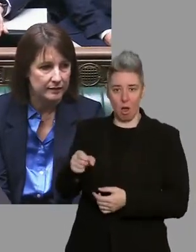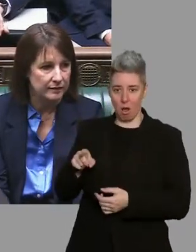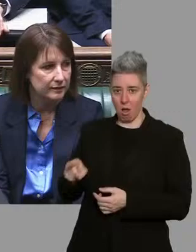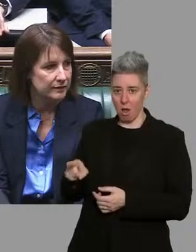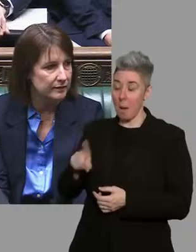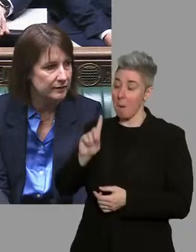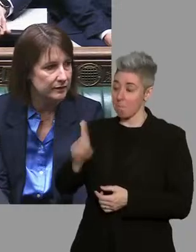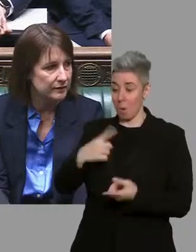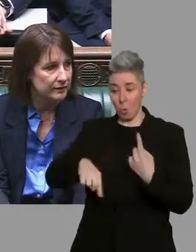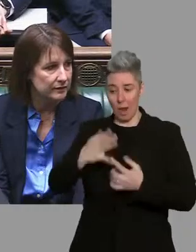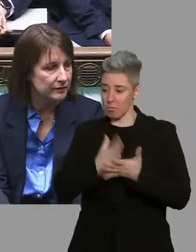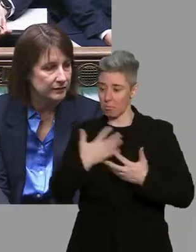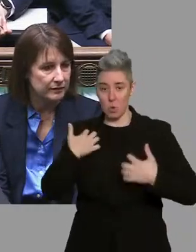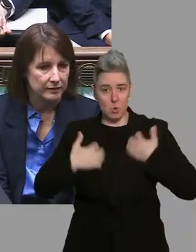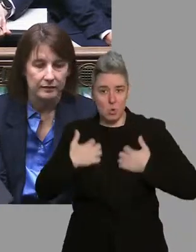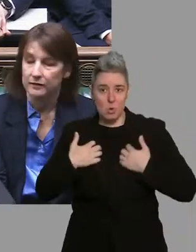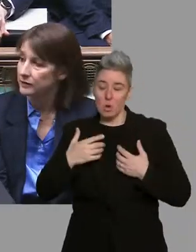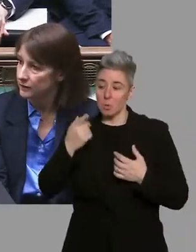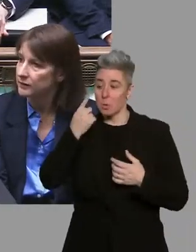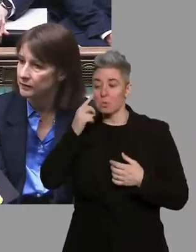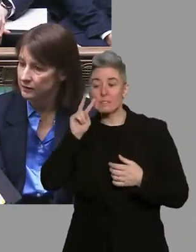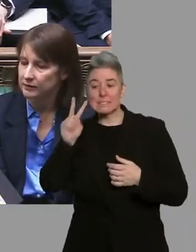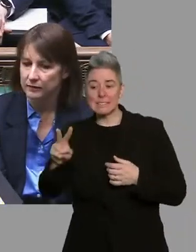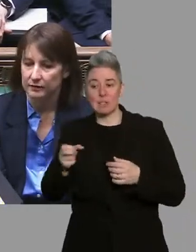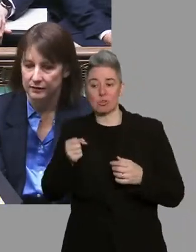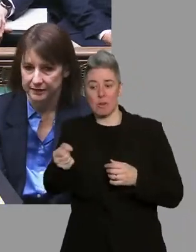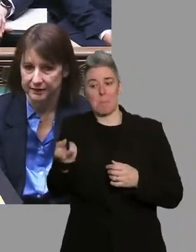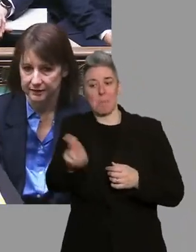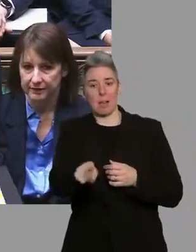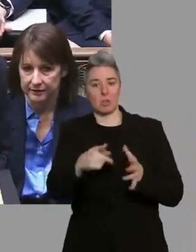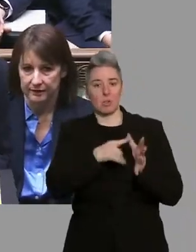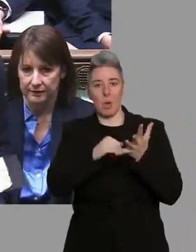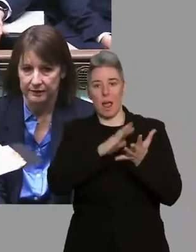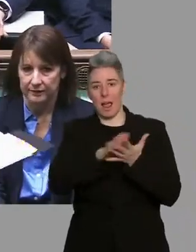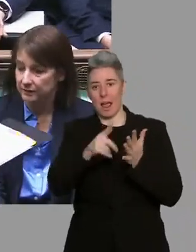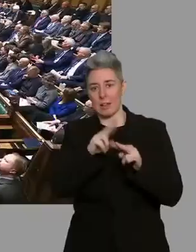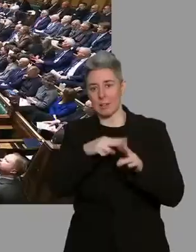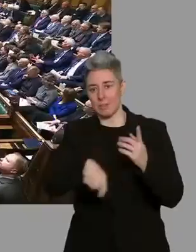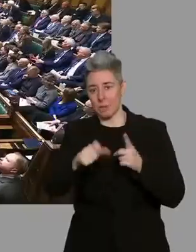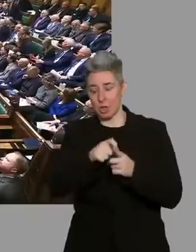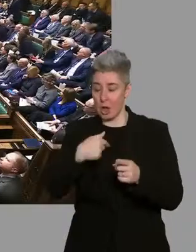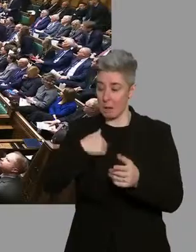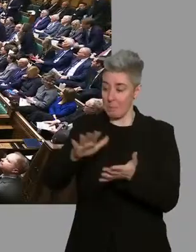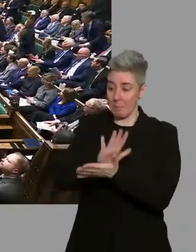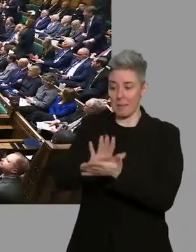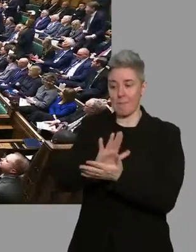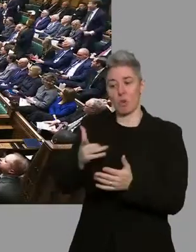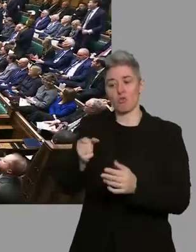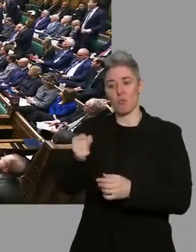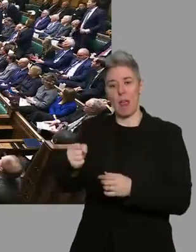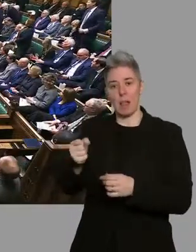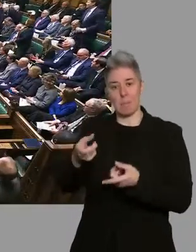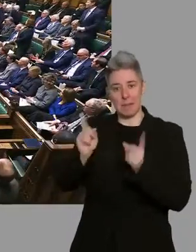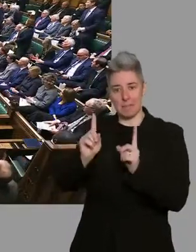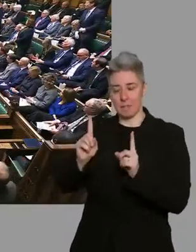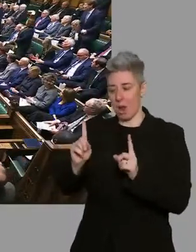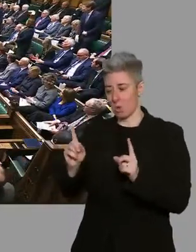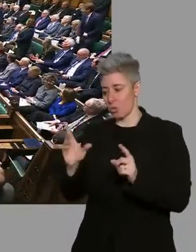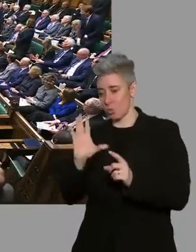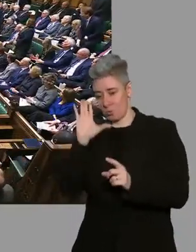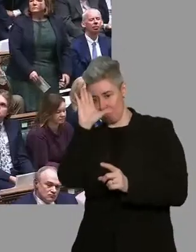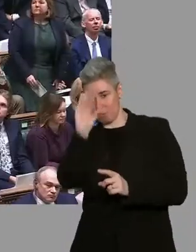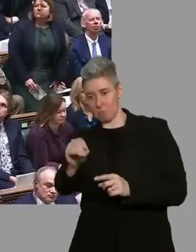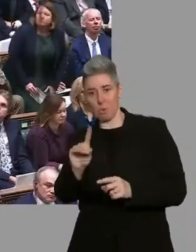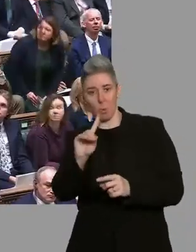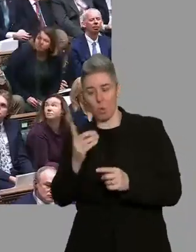possible, and I would be happy for the Rail Minister to update him on the latest discussions. Stephen Flynn. Mr Speaker, can